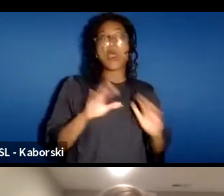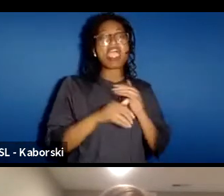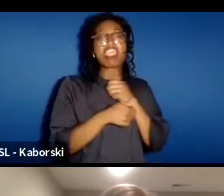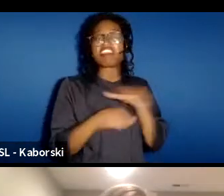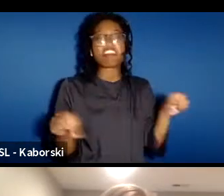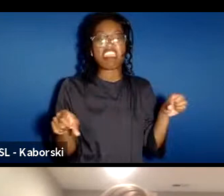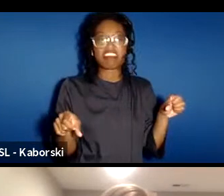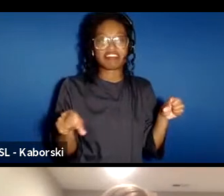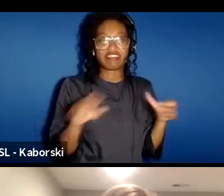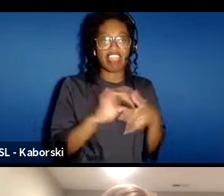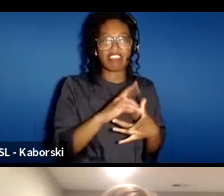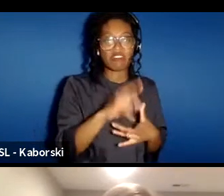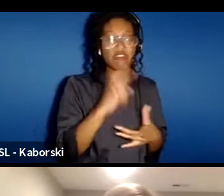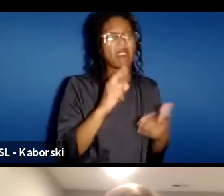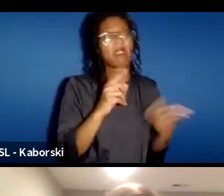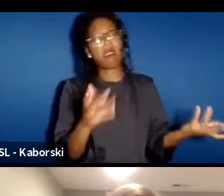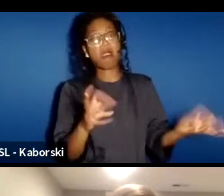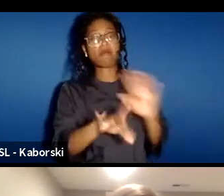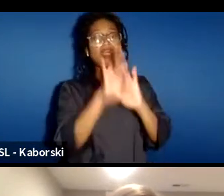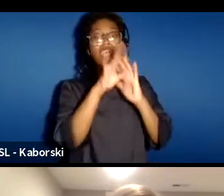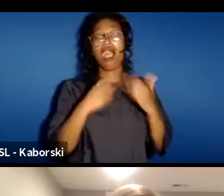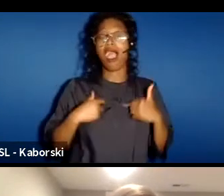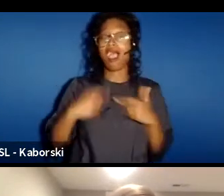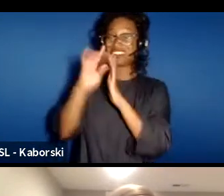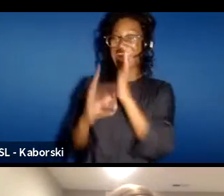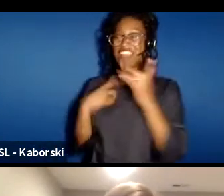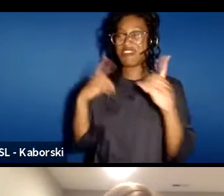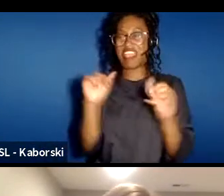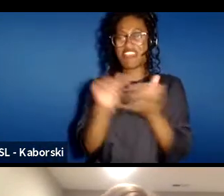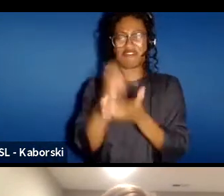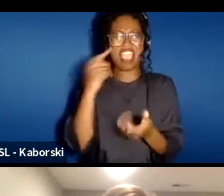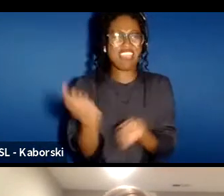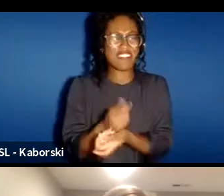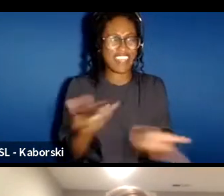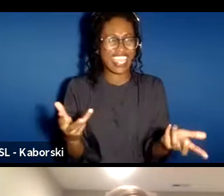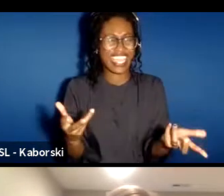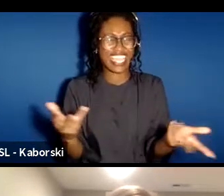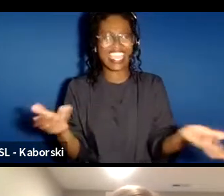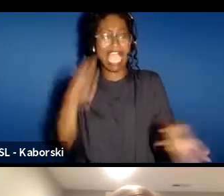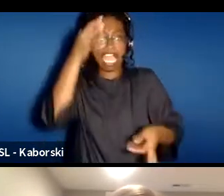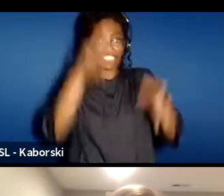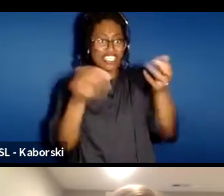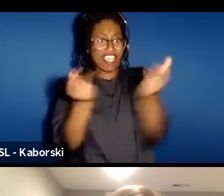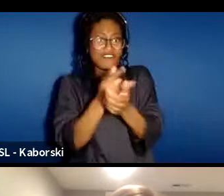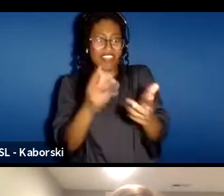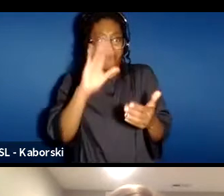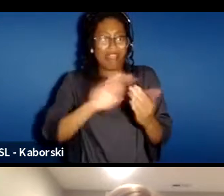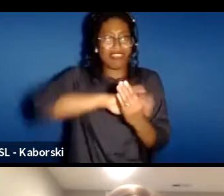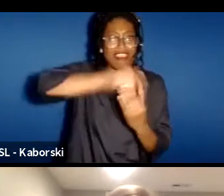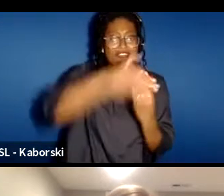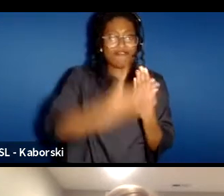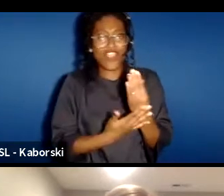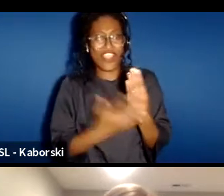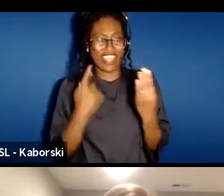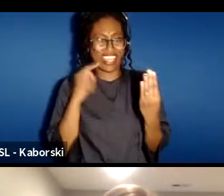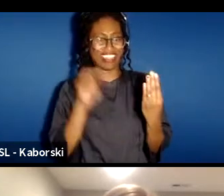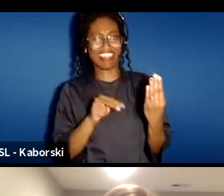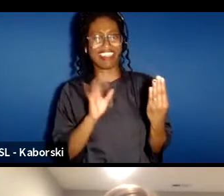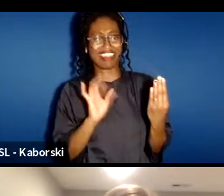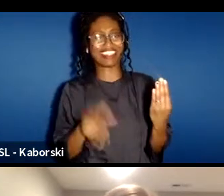it? I'm a designer. I do that for everything. I judge everything by its cover.